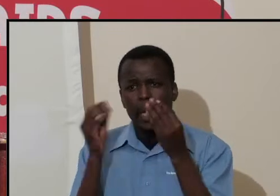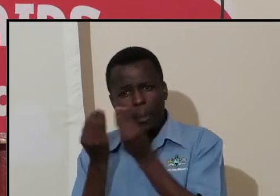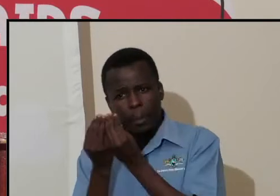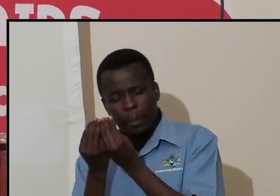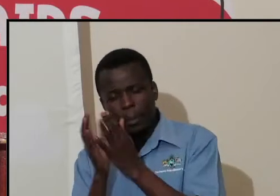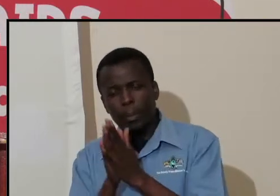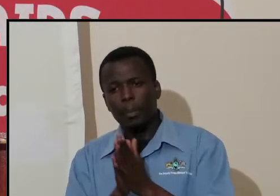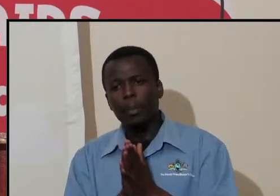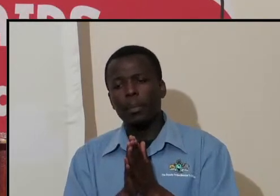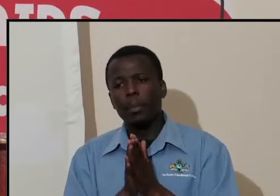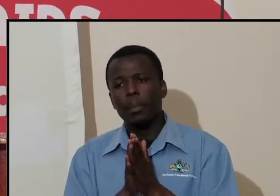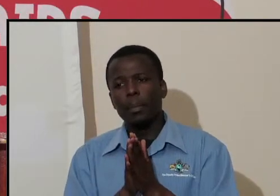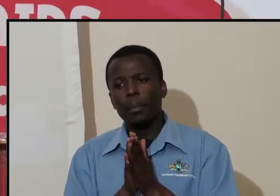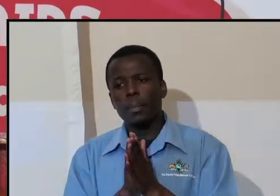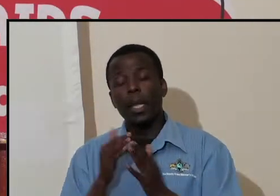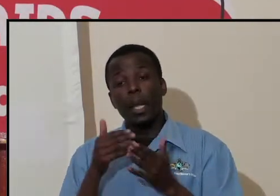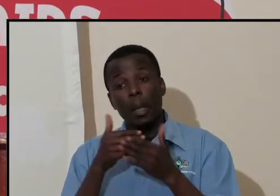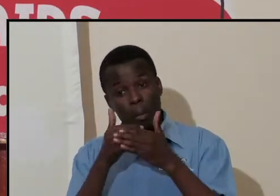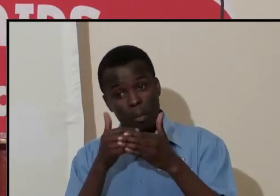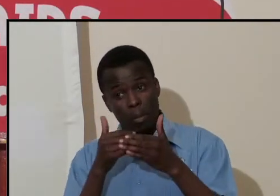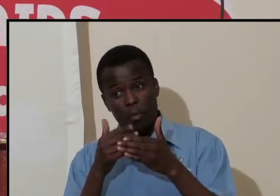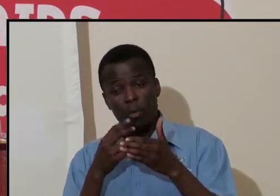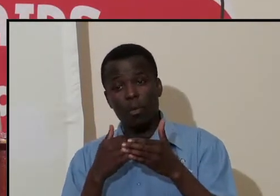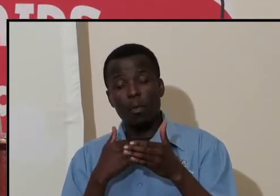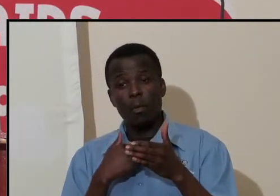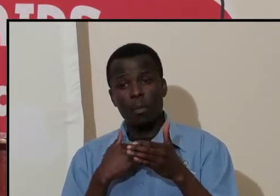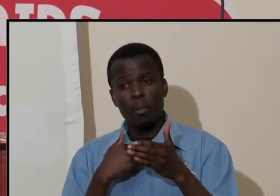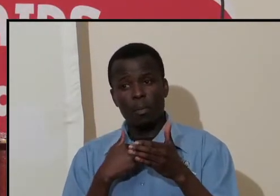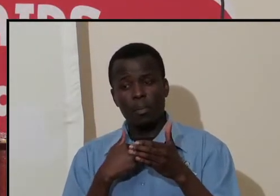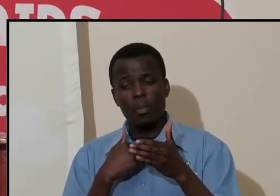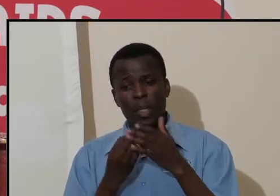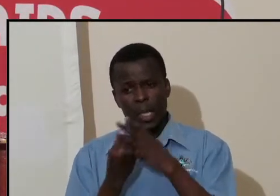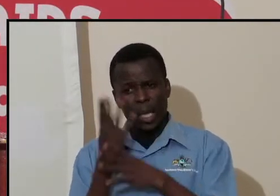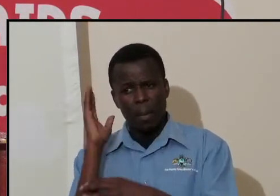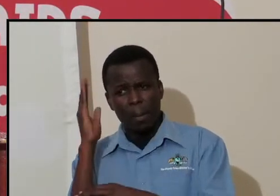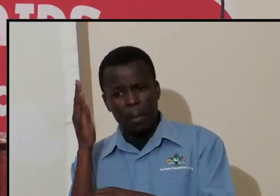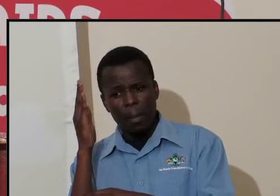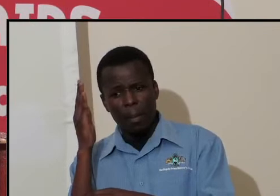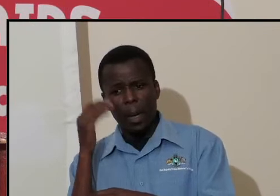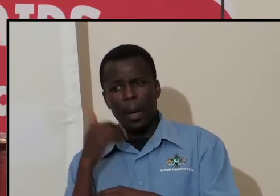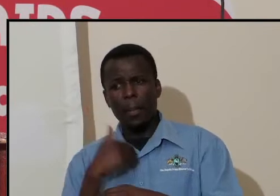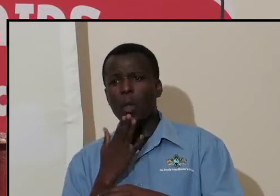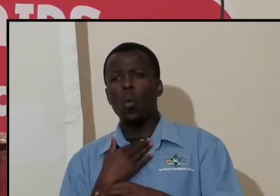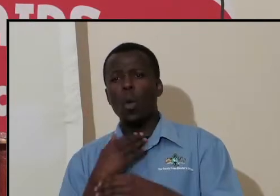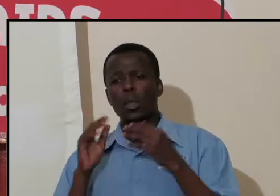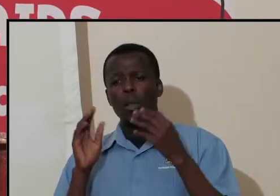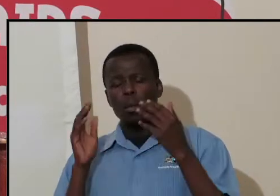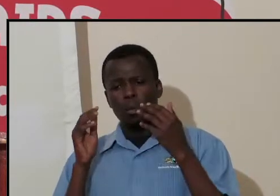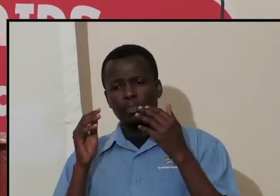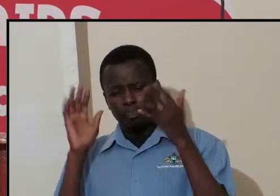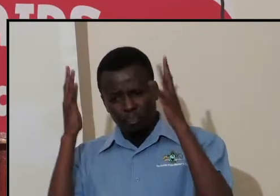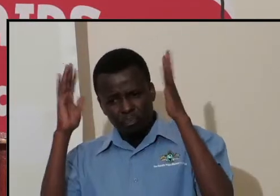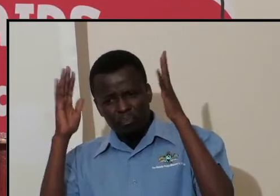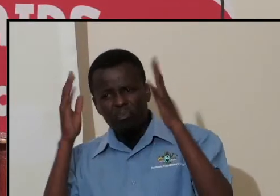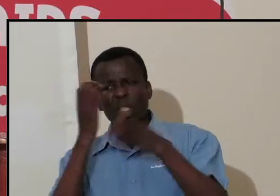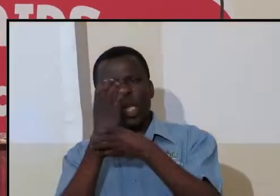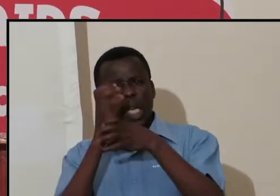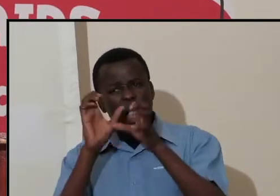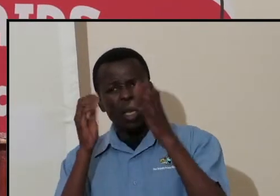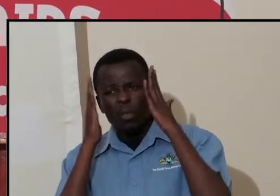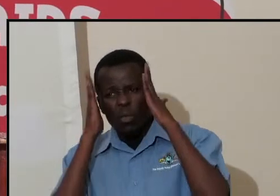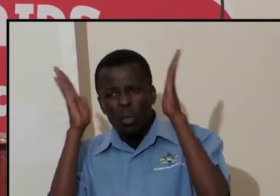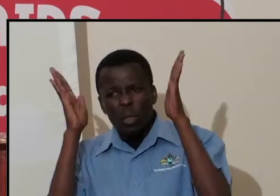Before doing that, I would like to begin by celebrating Eswatini's achievements thus far in the